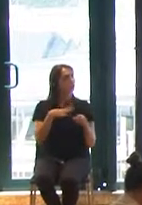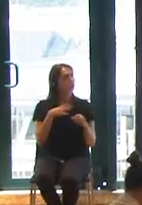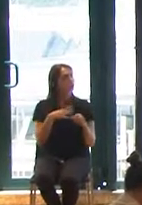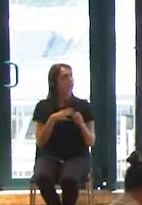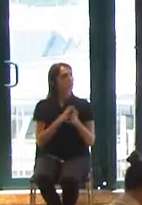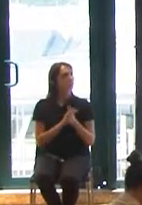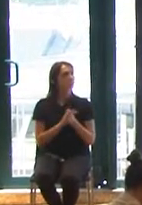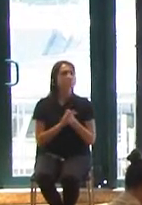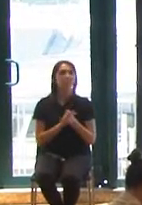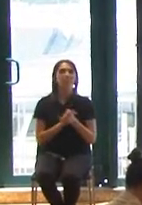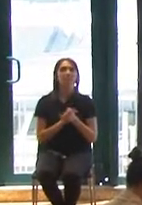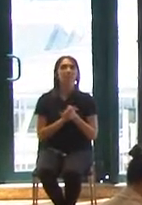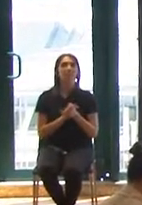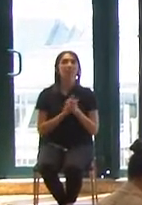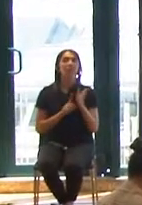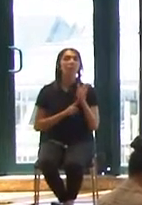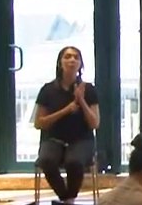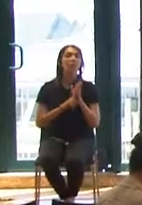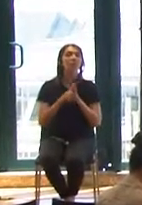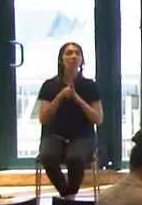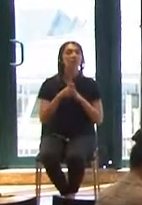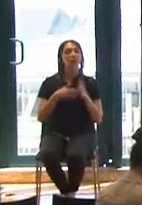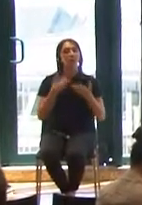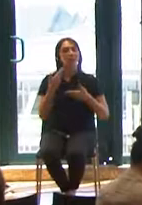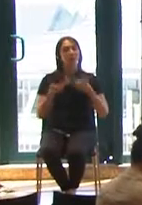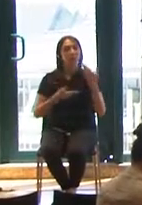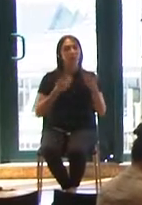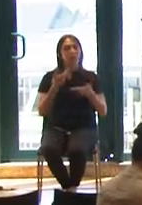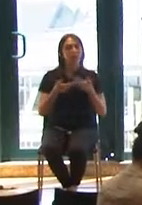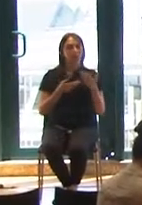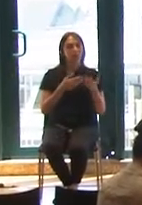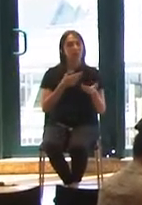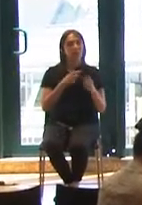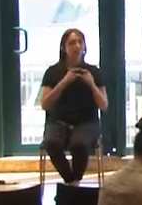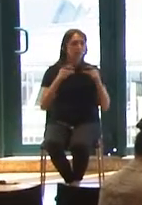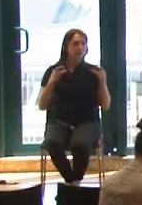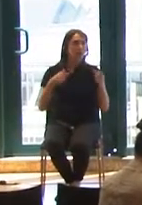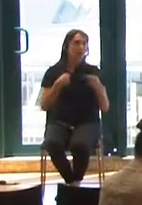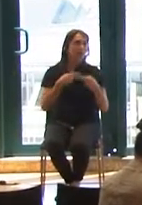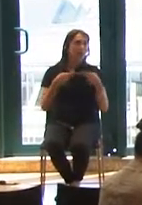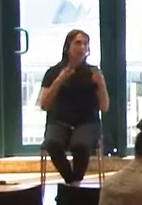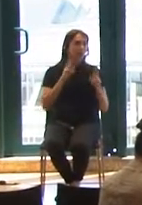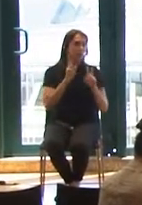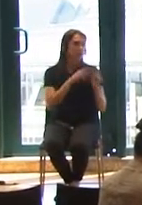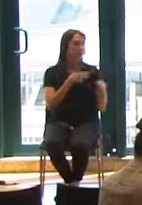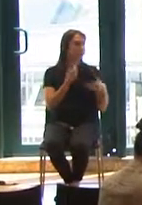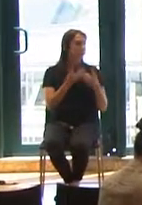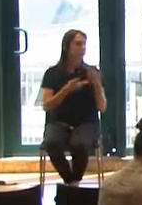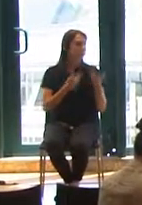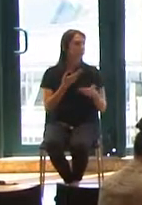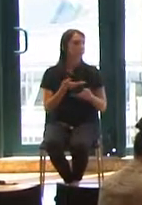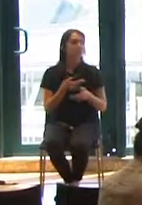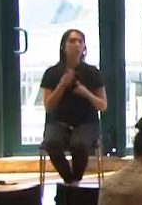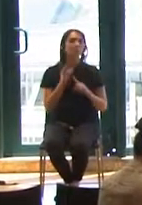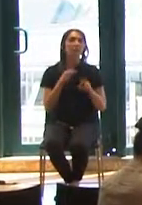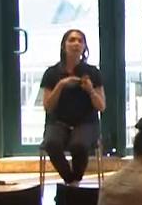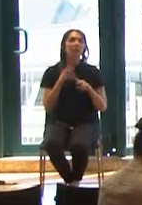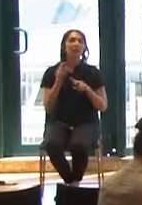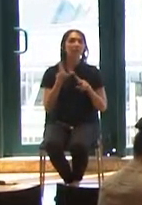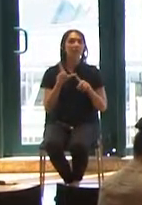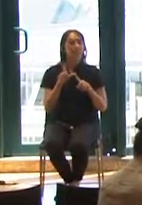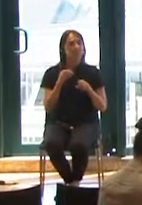story of the movement friday for future movements and also the topic of climate culture climate justice and i